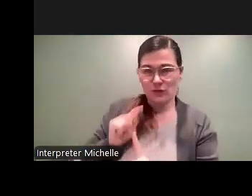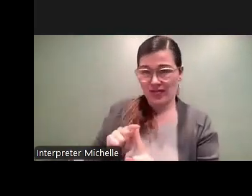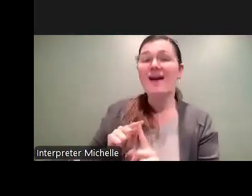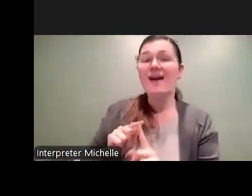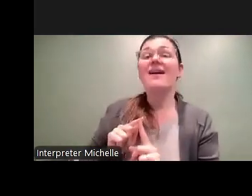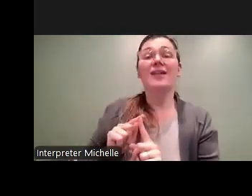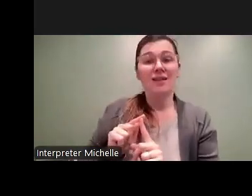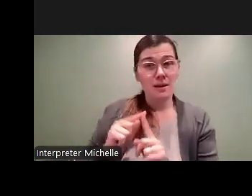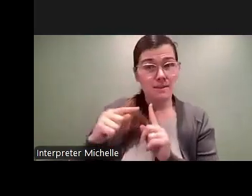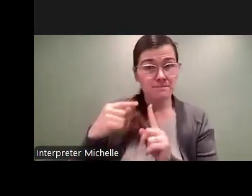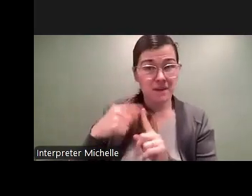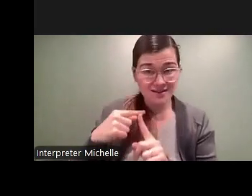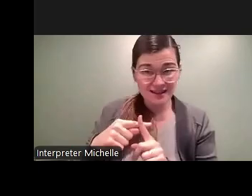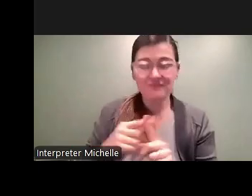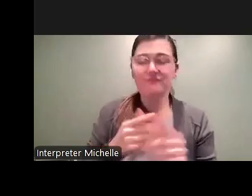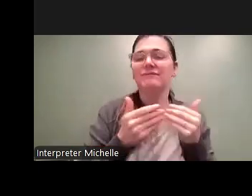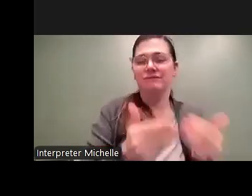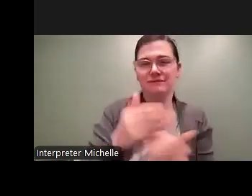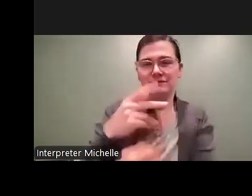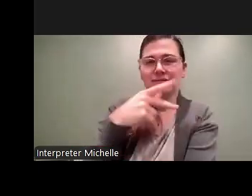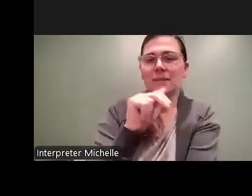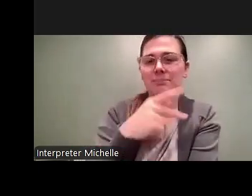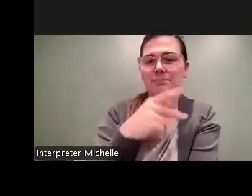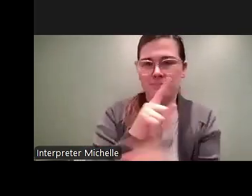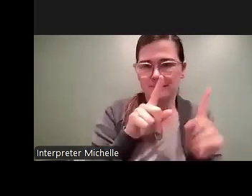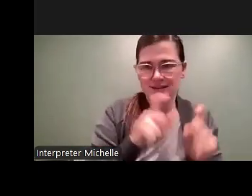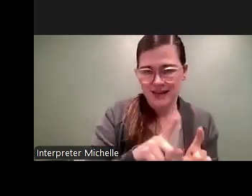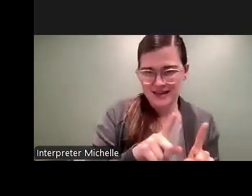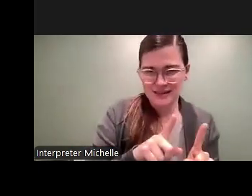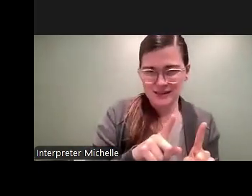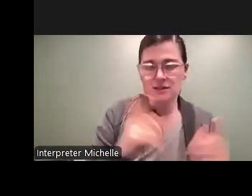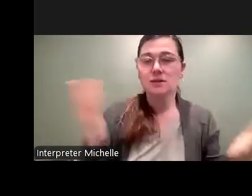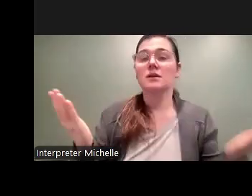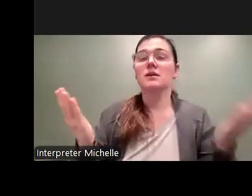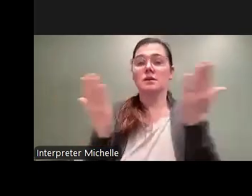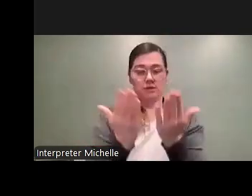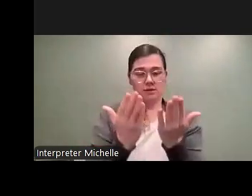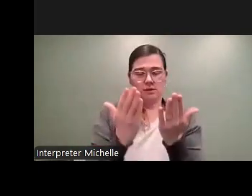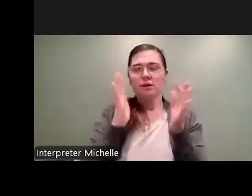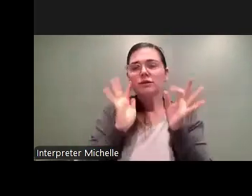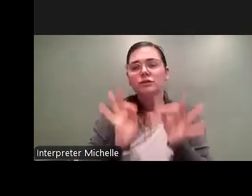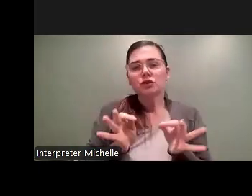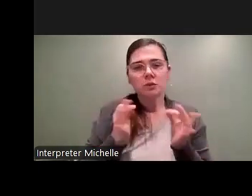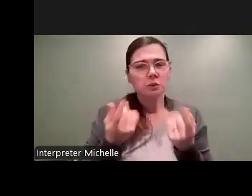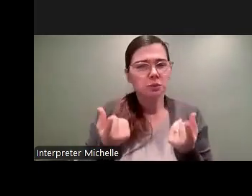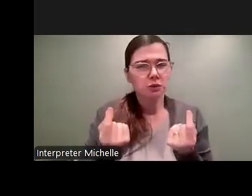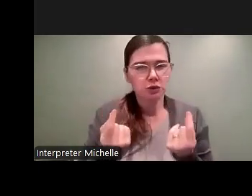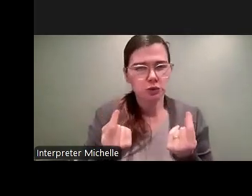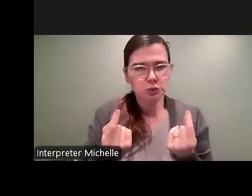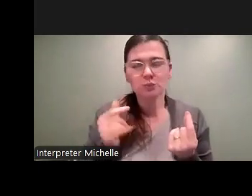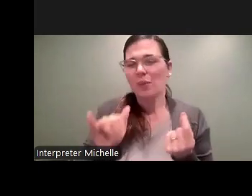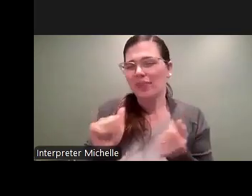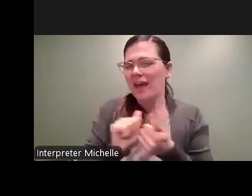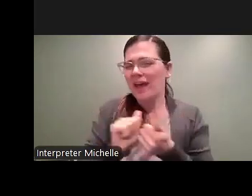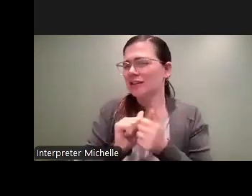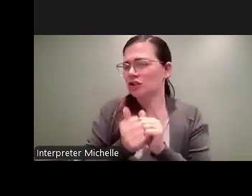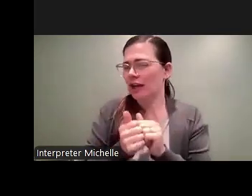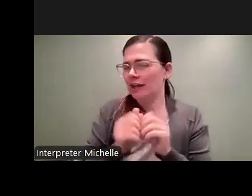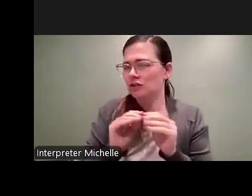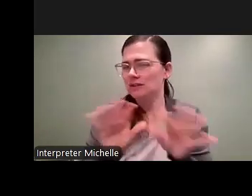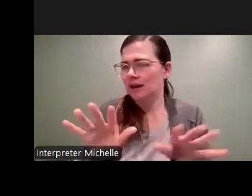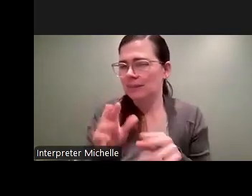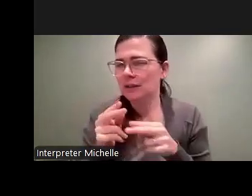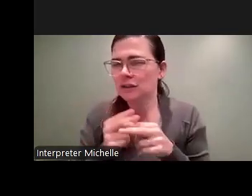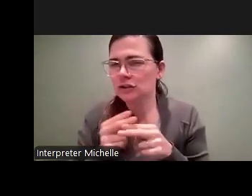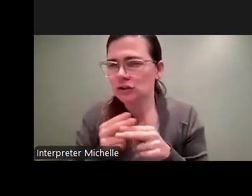smear to then determine what to do. So that is probably coming soon, is a little bit